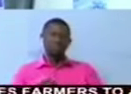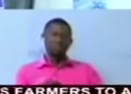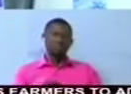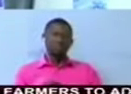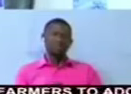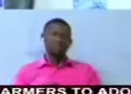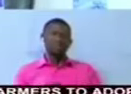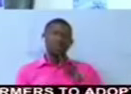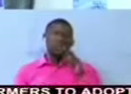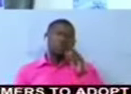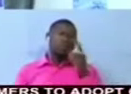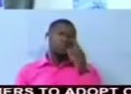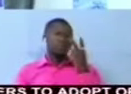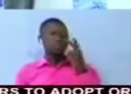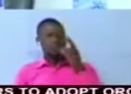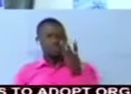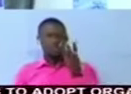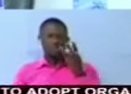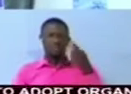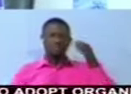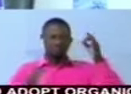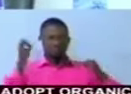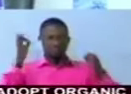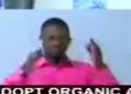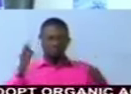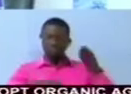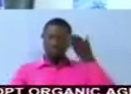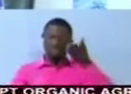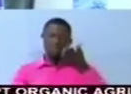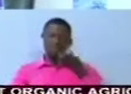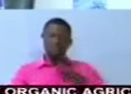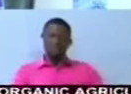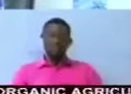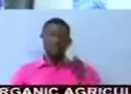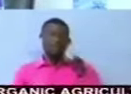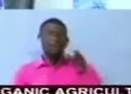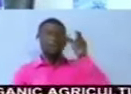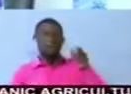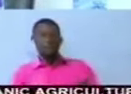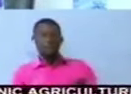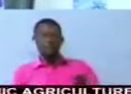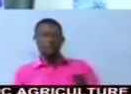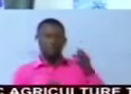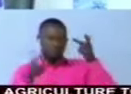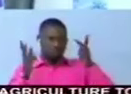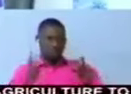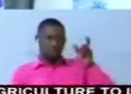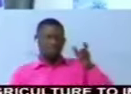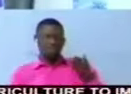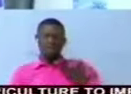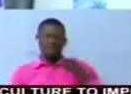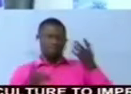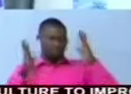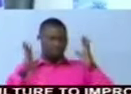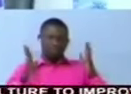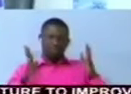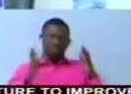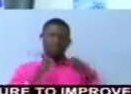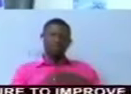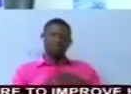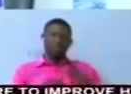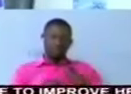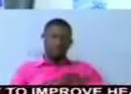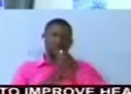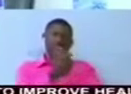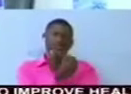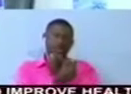rek. 1, 2, 3 to the 3rd sitting. Mom ci bopa mo am problem. He himself involved in a problem. Ñu arrest ko fo